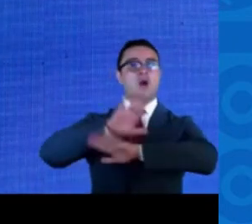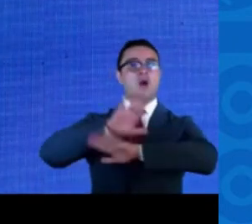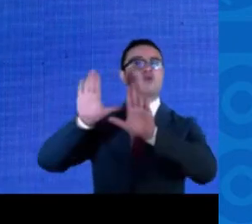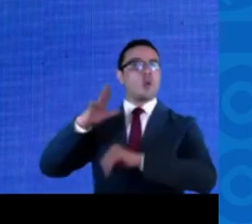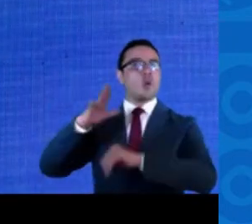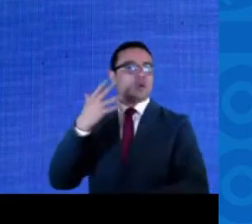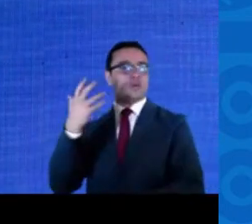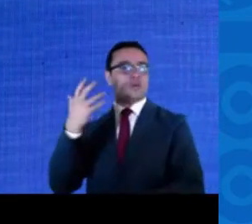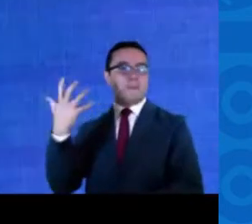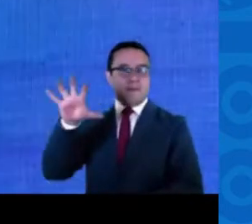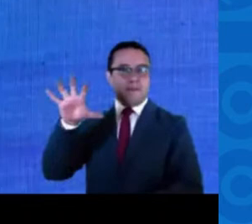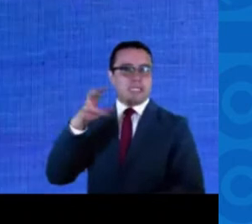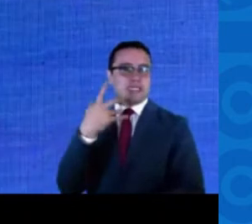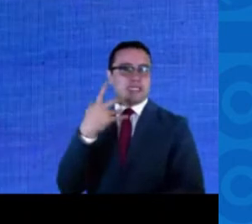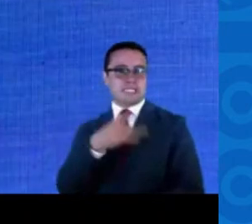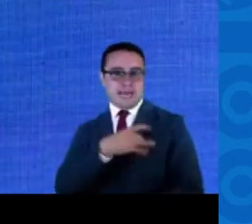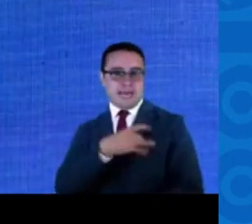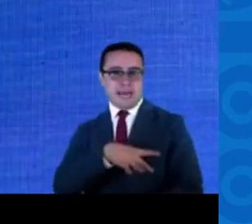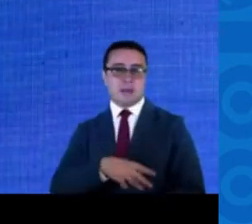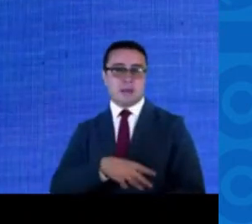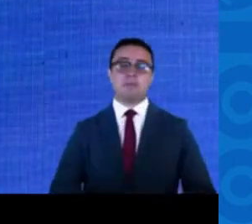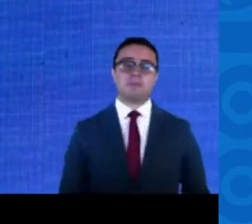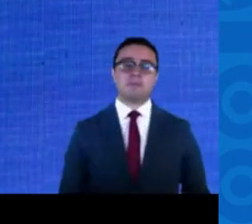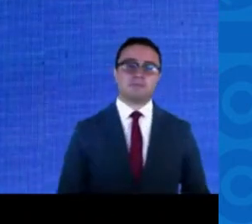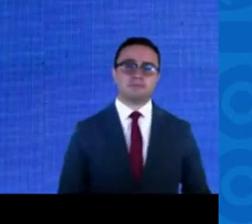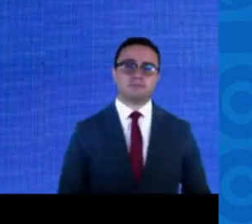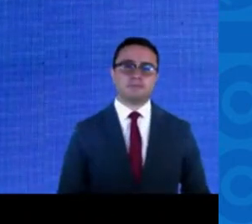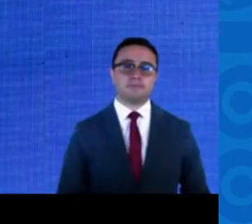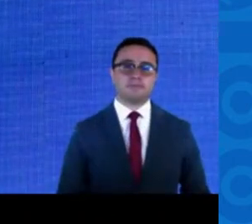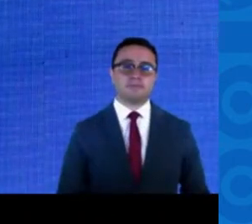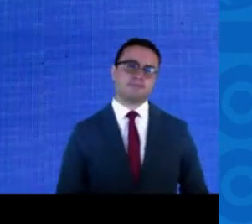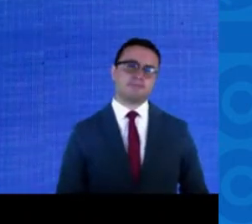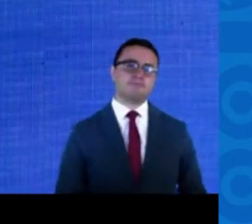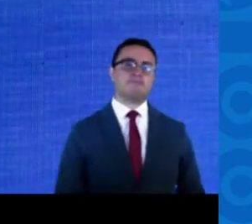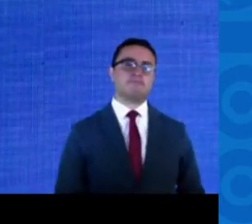The ambassador of the Republic of Chile,